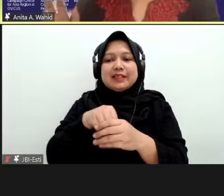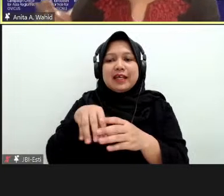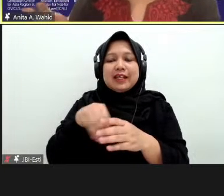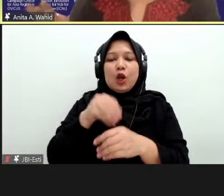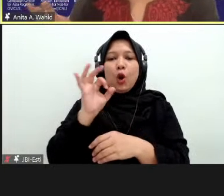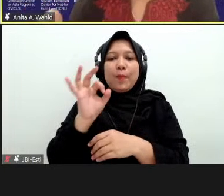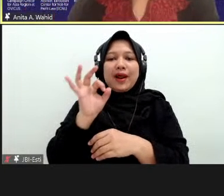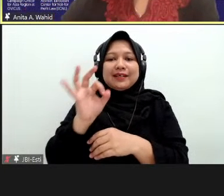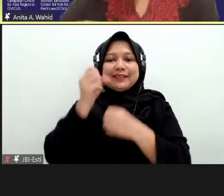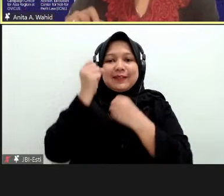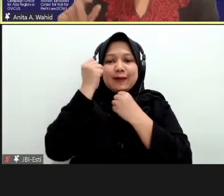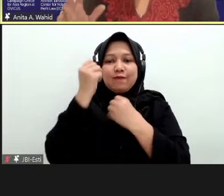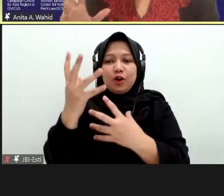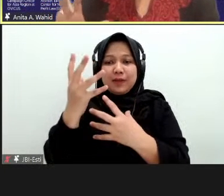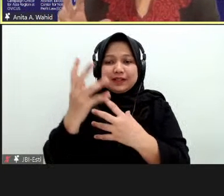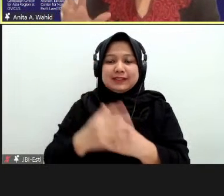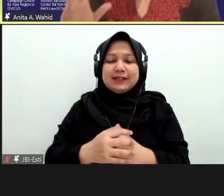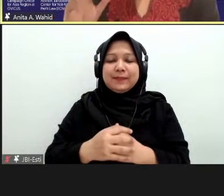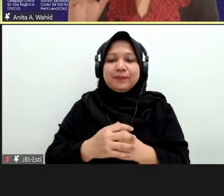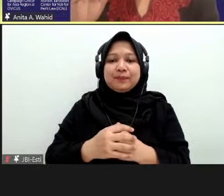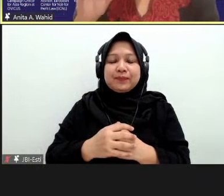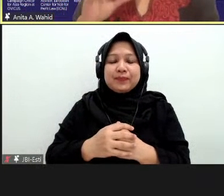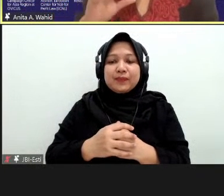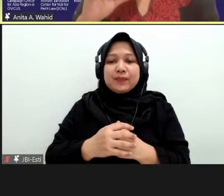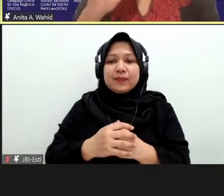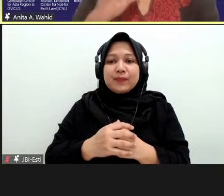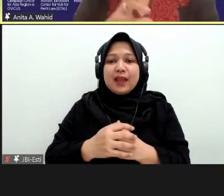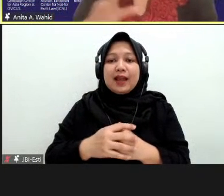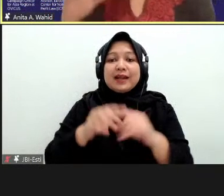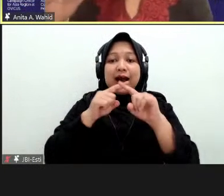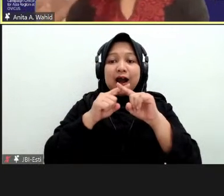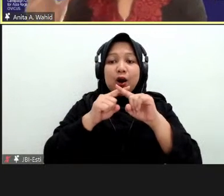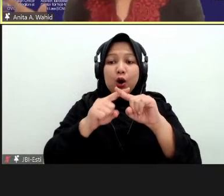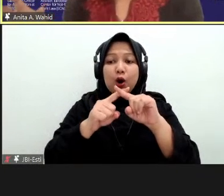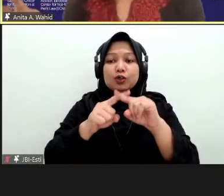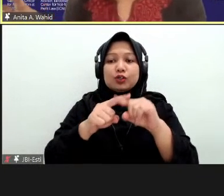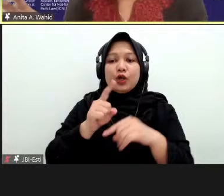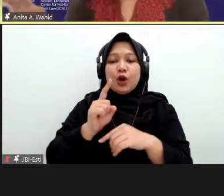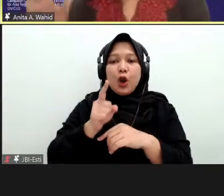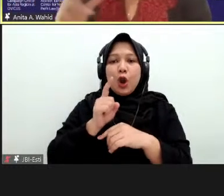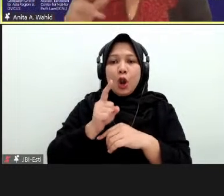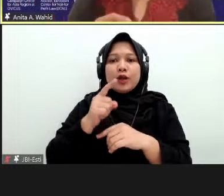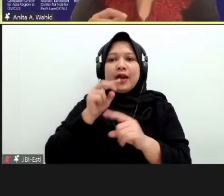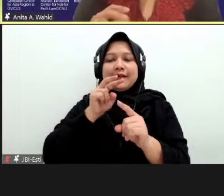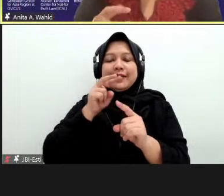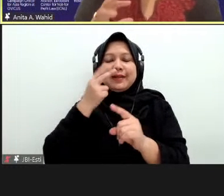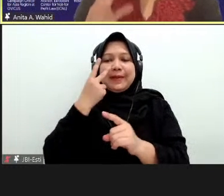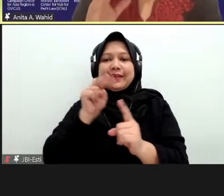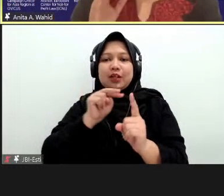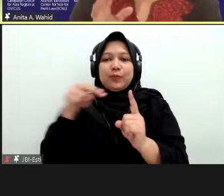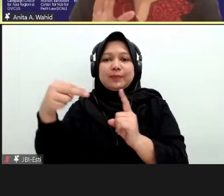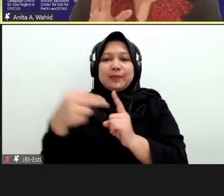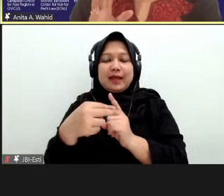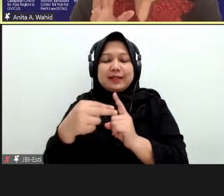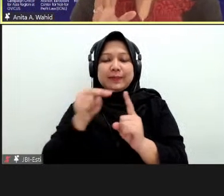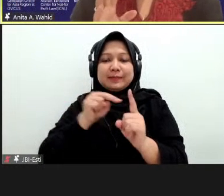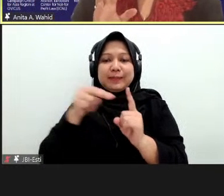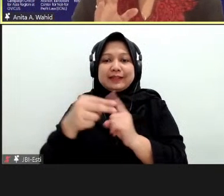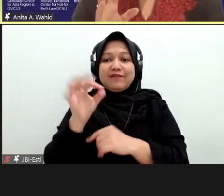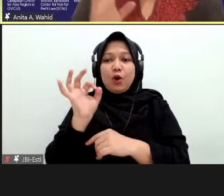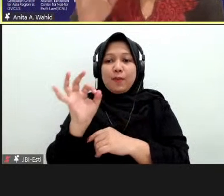information operations. This hoaxes, if we put this